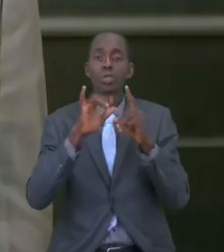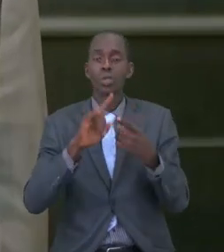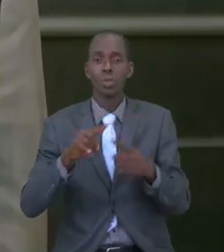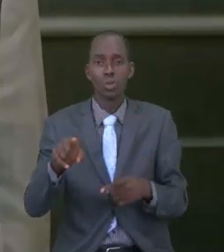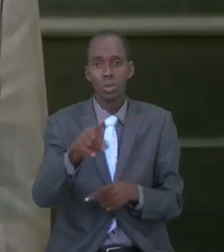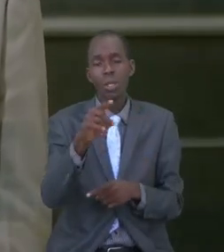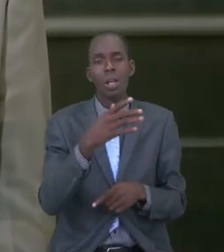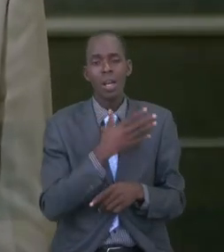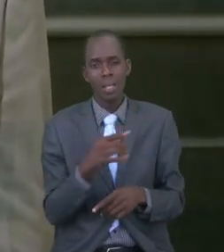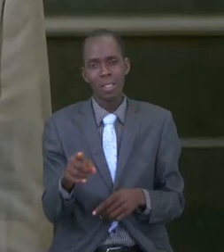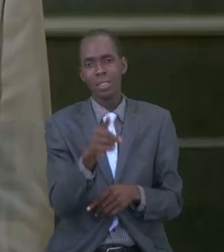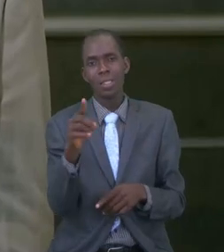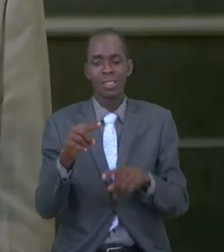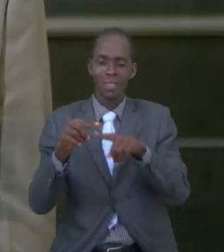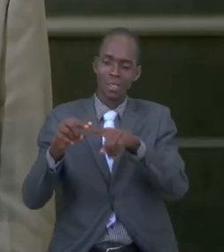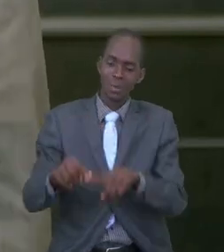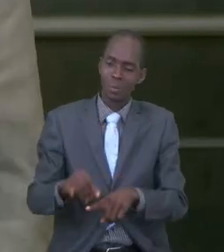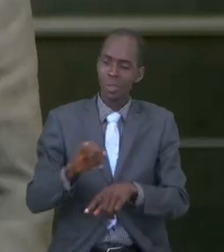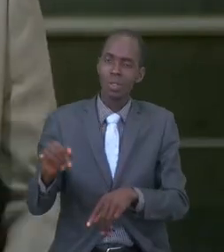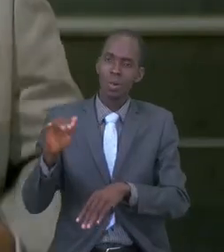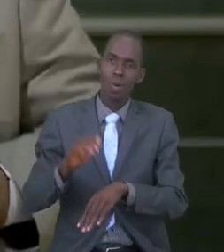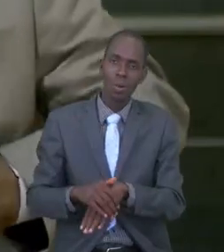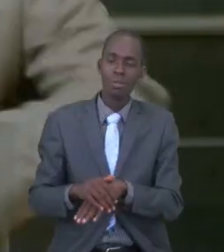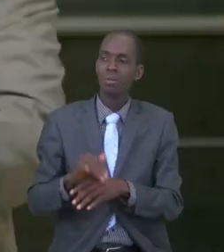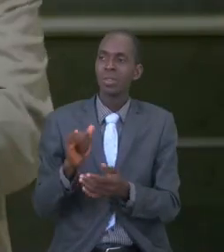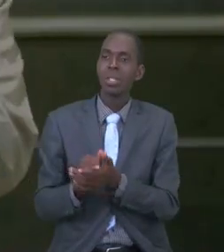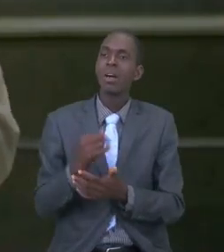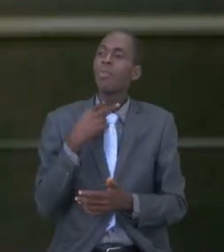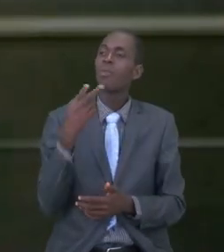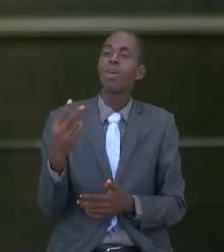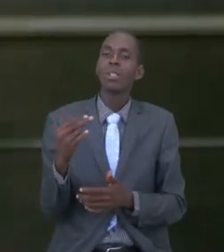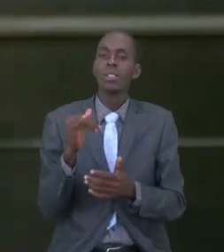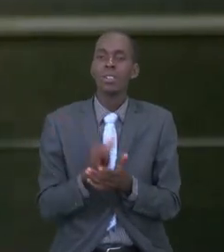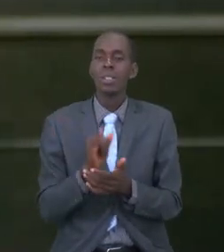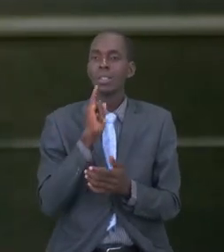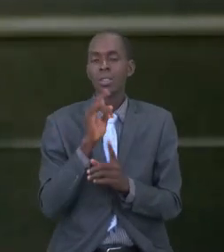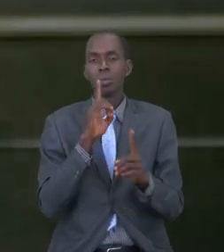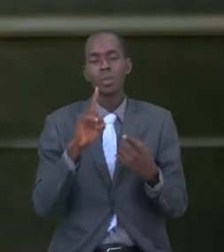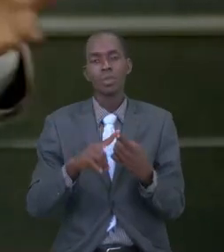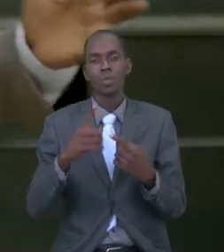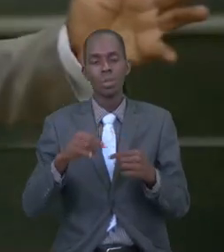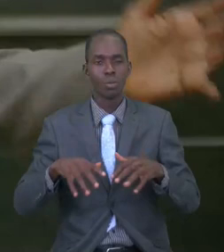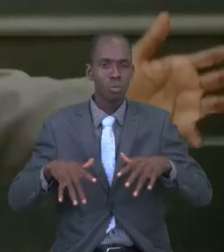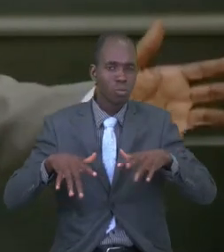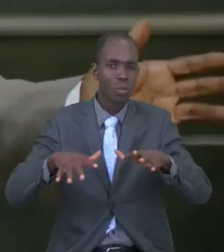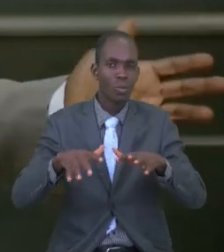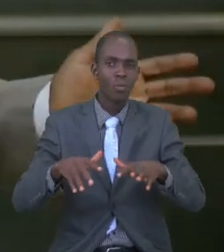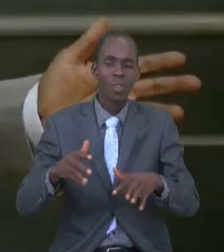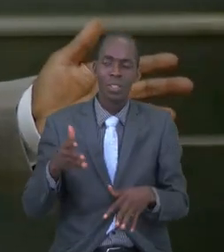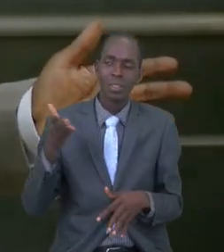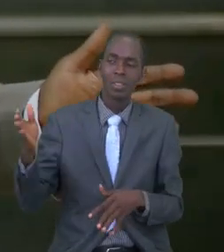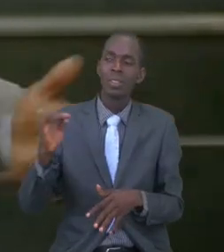they, depending on that word, speaking unto the congregation. The